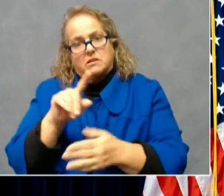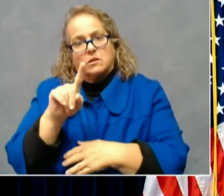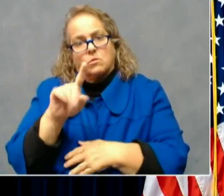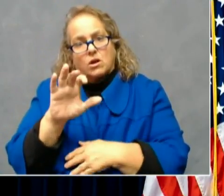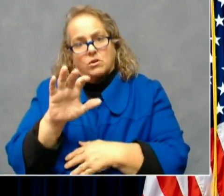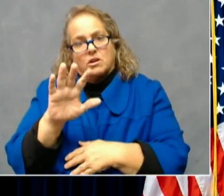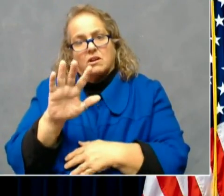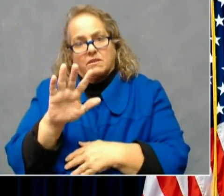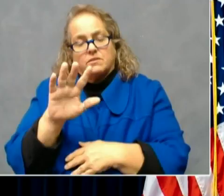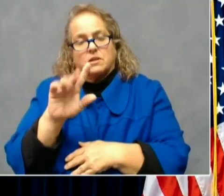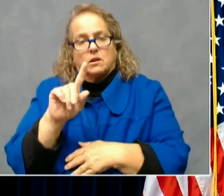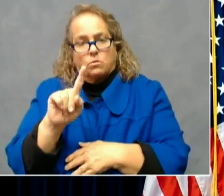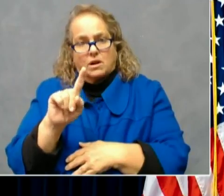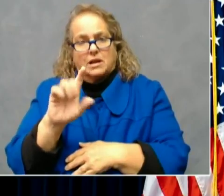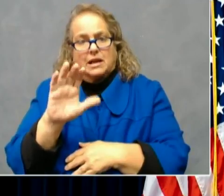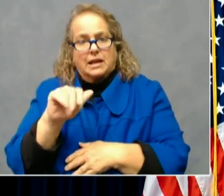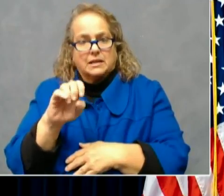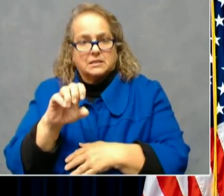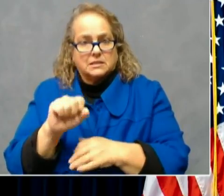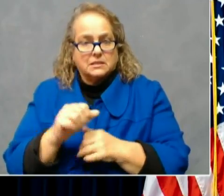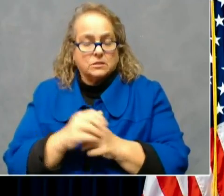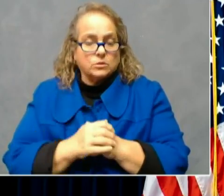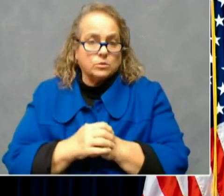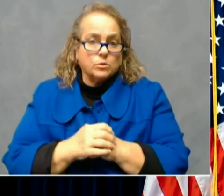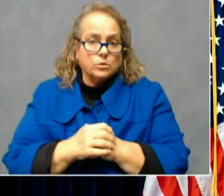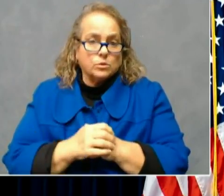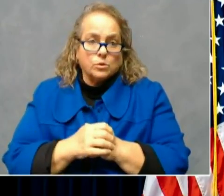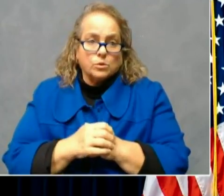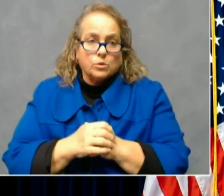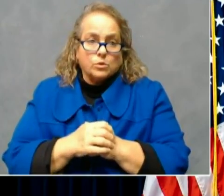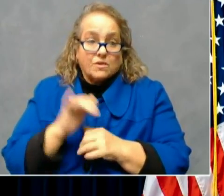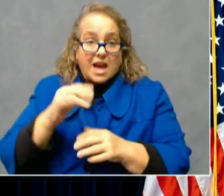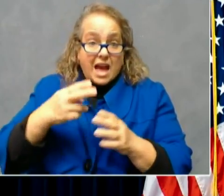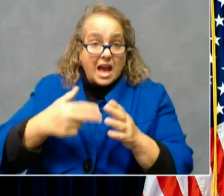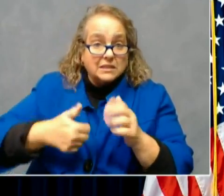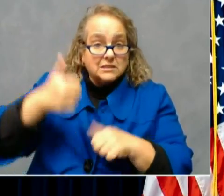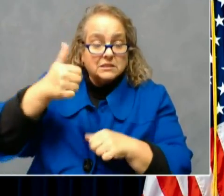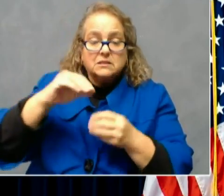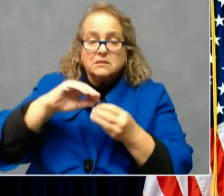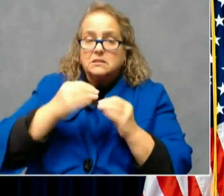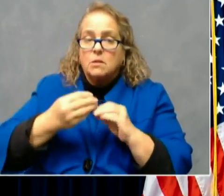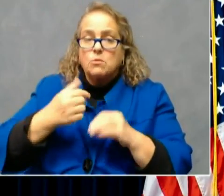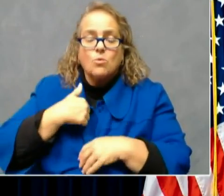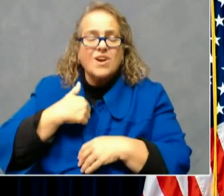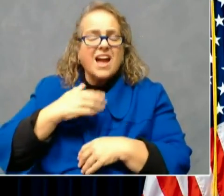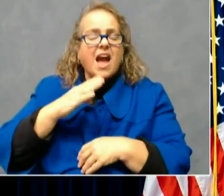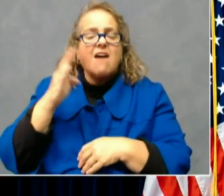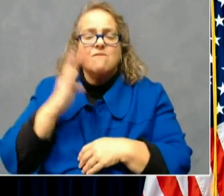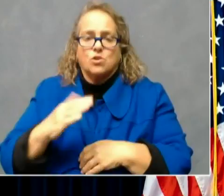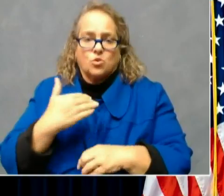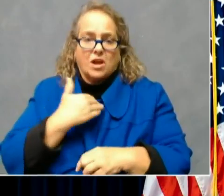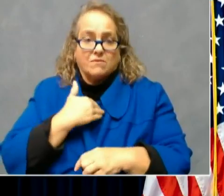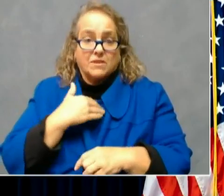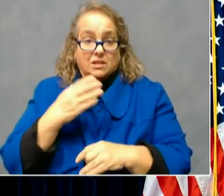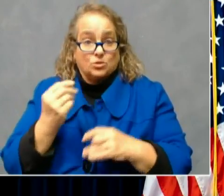4,151 cases. That's the highest number we have ever had. And today, it